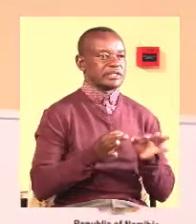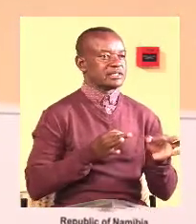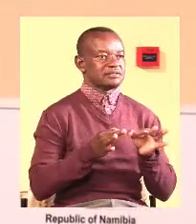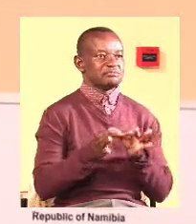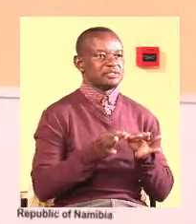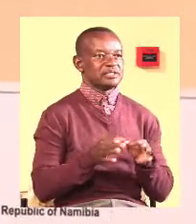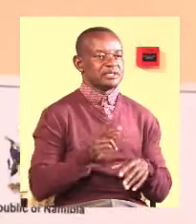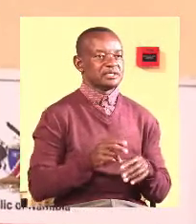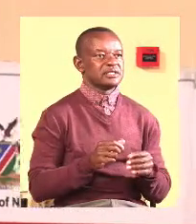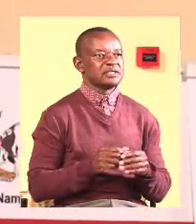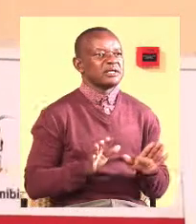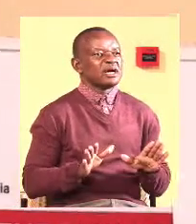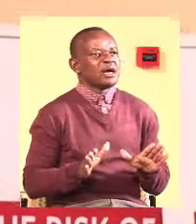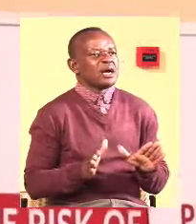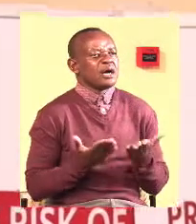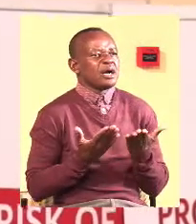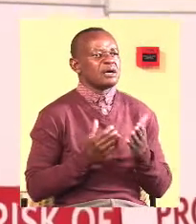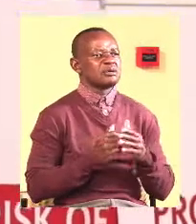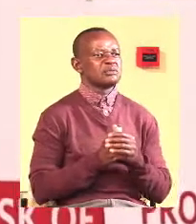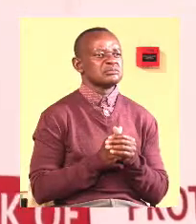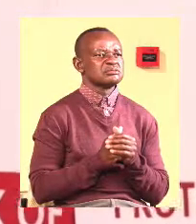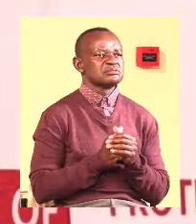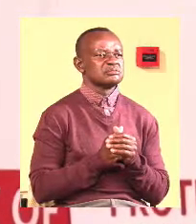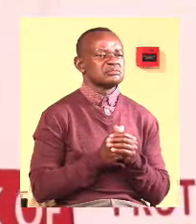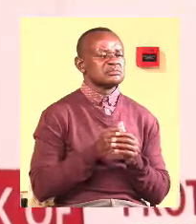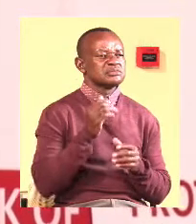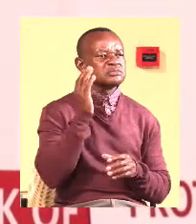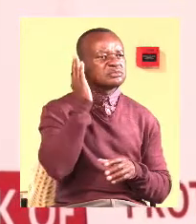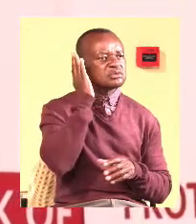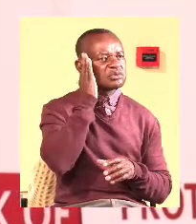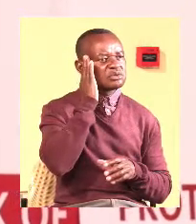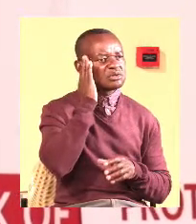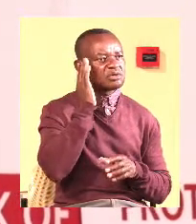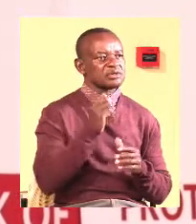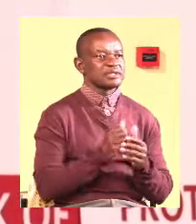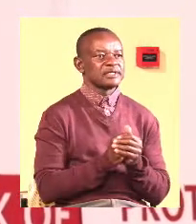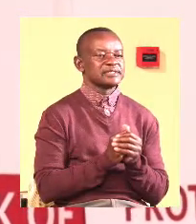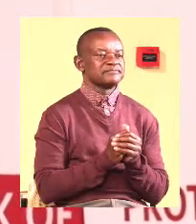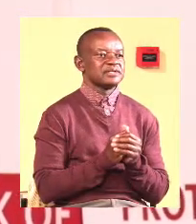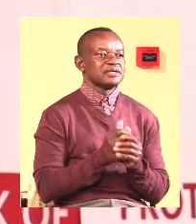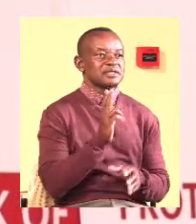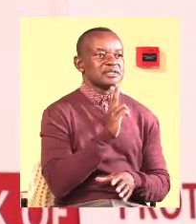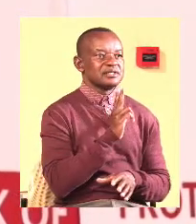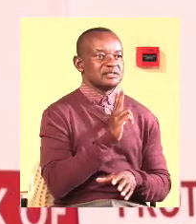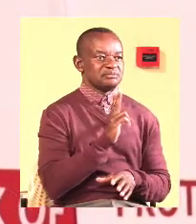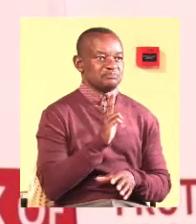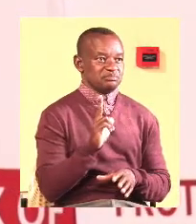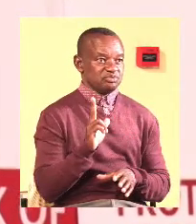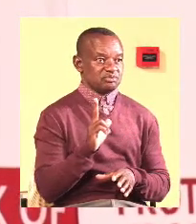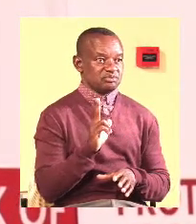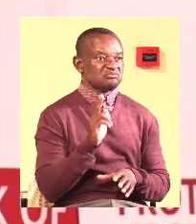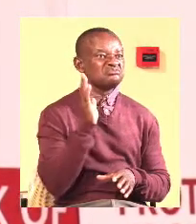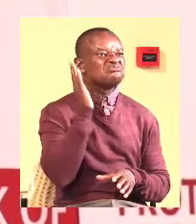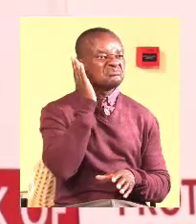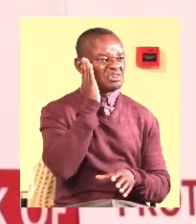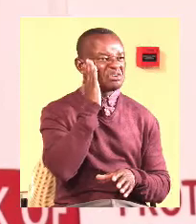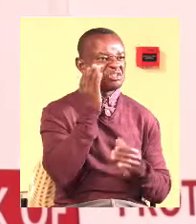ensure that all people are reached with COVID-19 messages? All people, all Namibians.